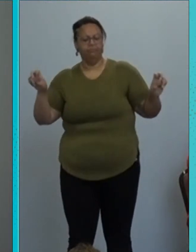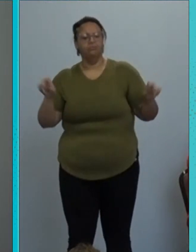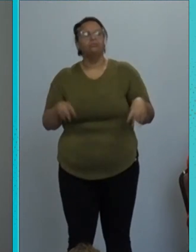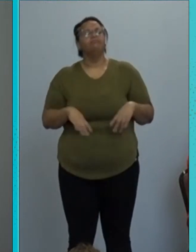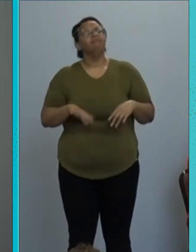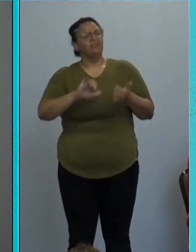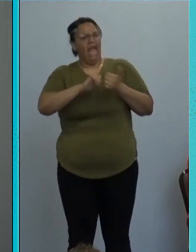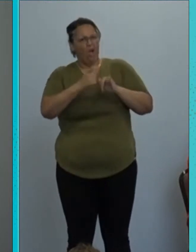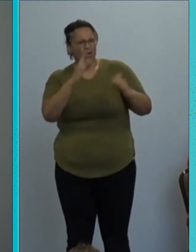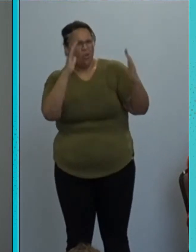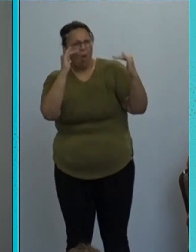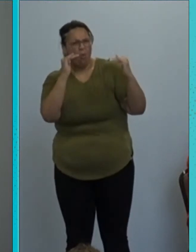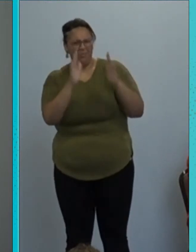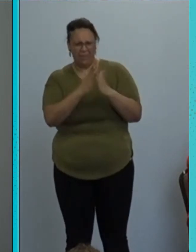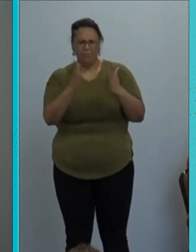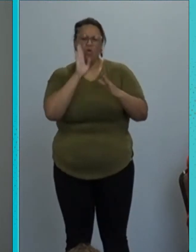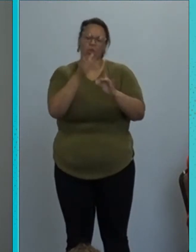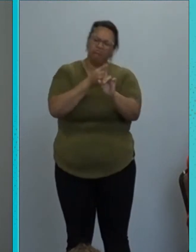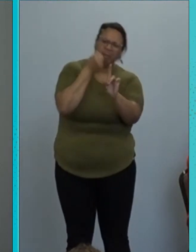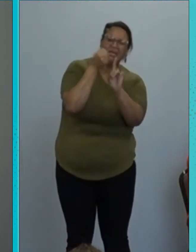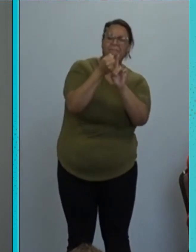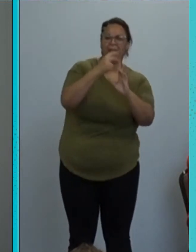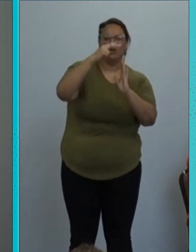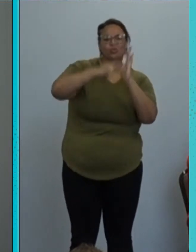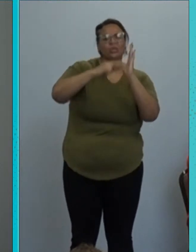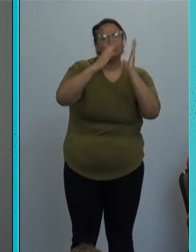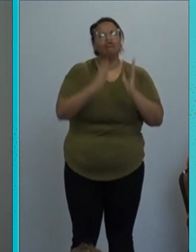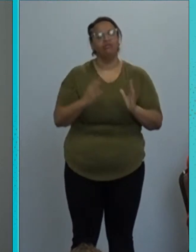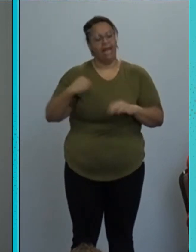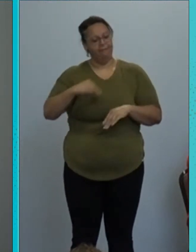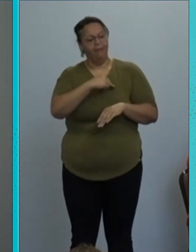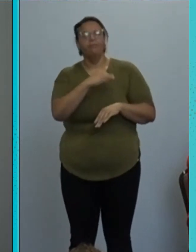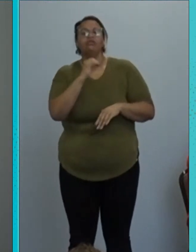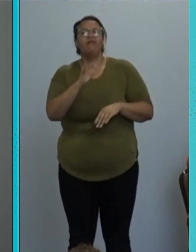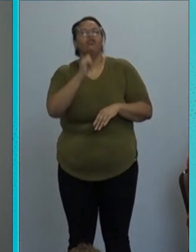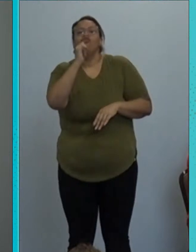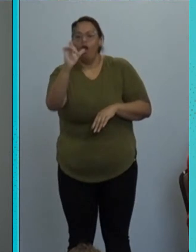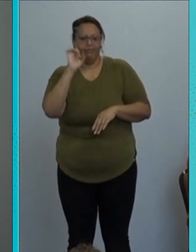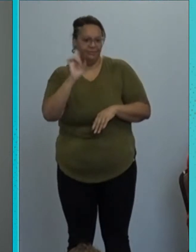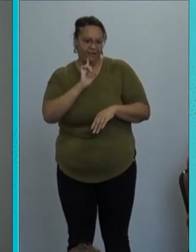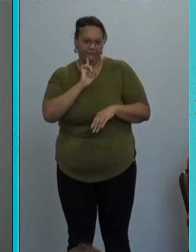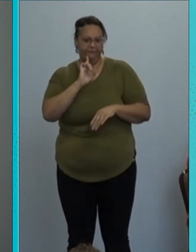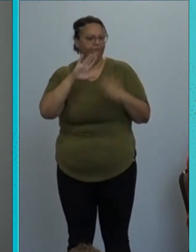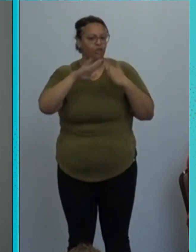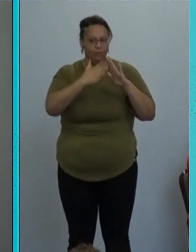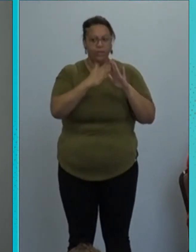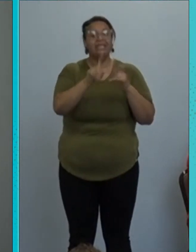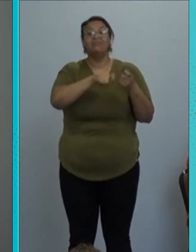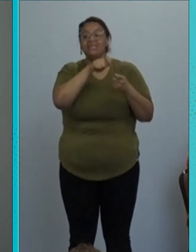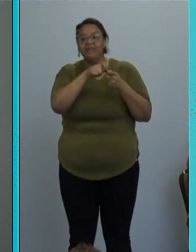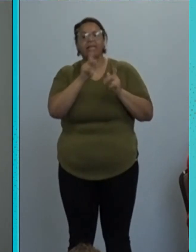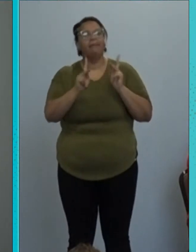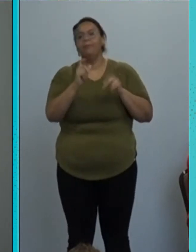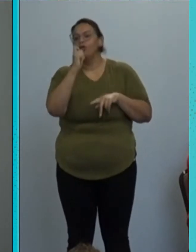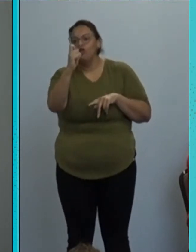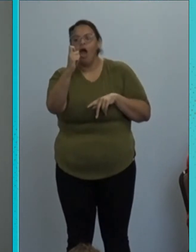will impact readers and members of the non-deaf community, especially those unfamiliar